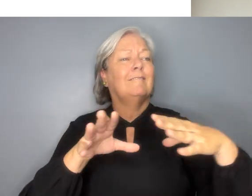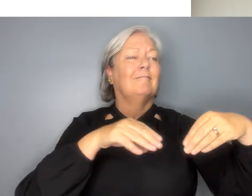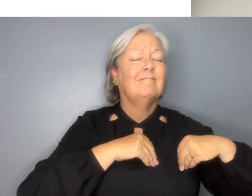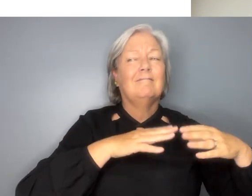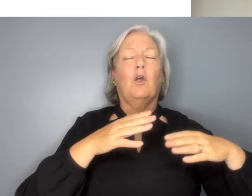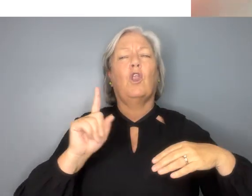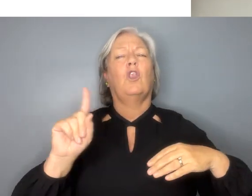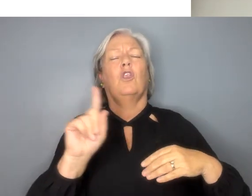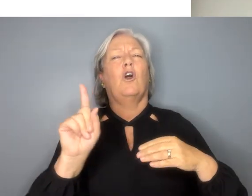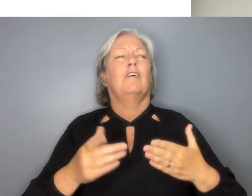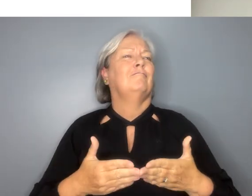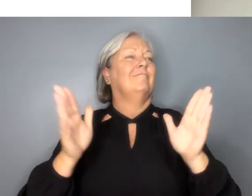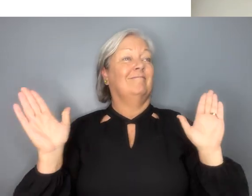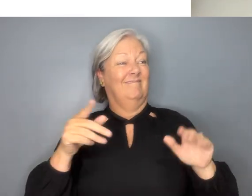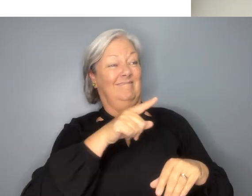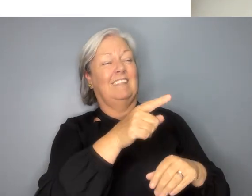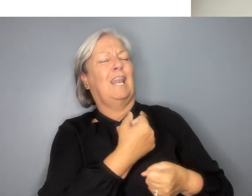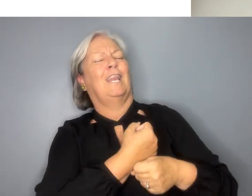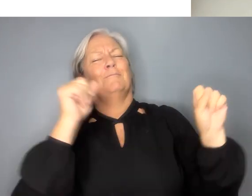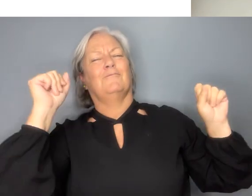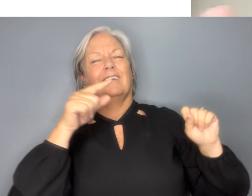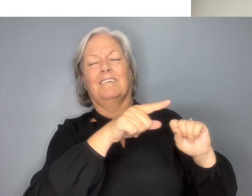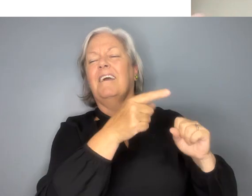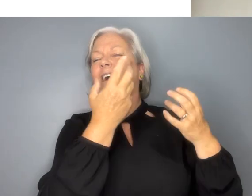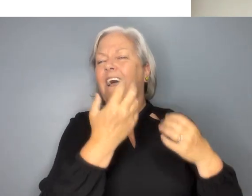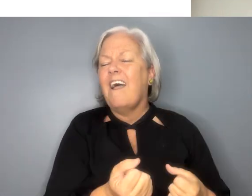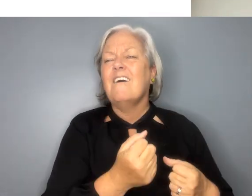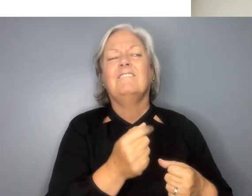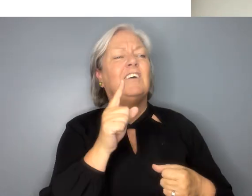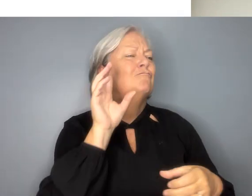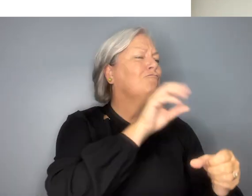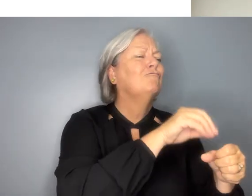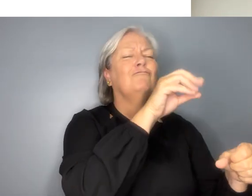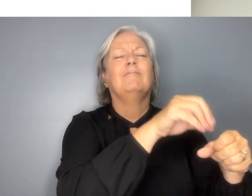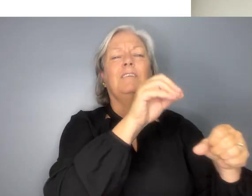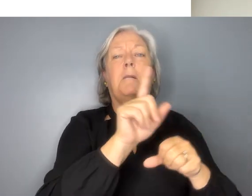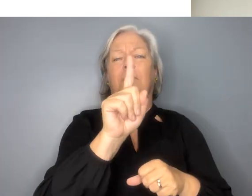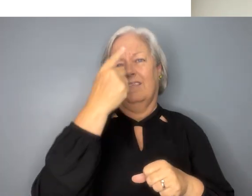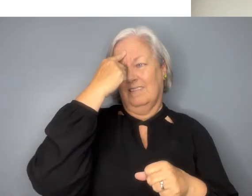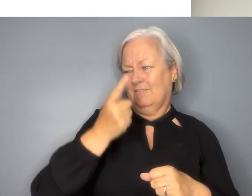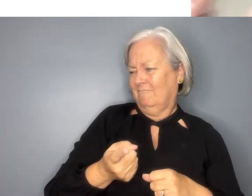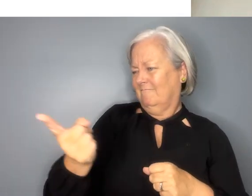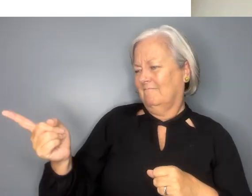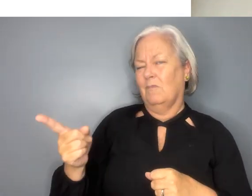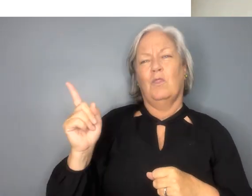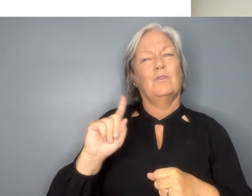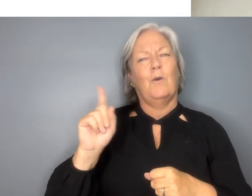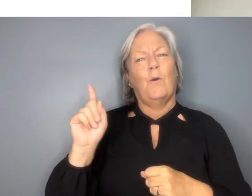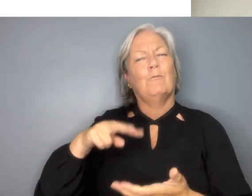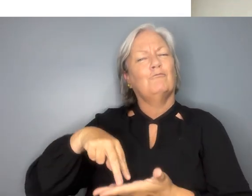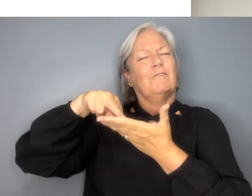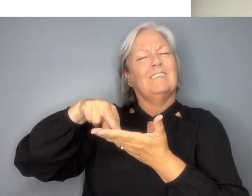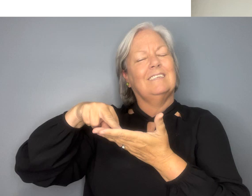rather than just liberation for people who already have, in other ways, a great deal of social